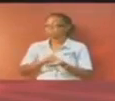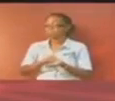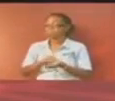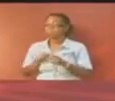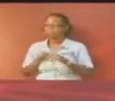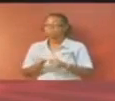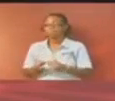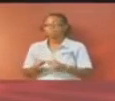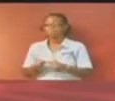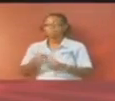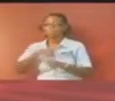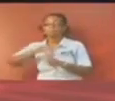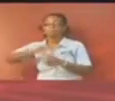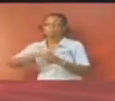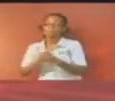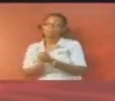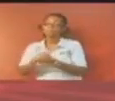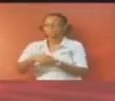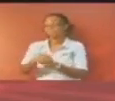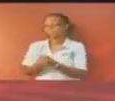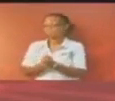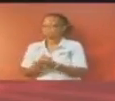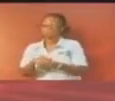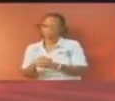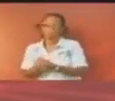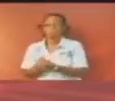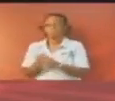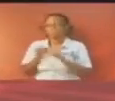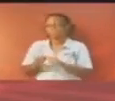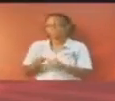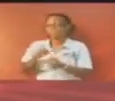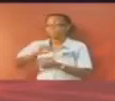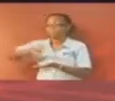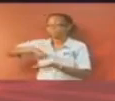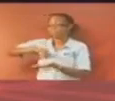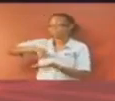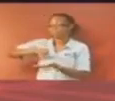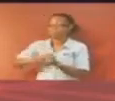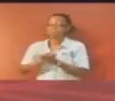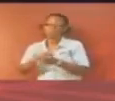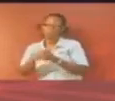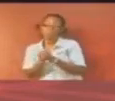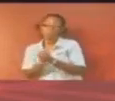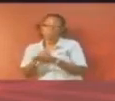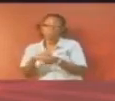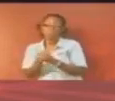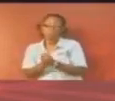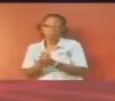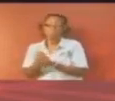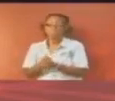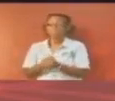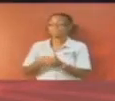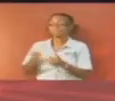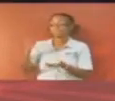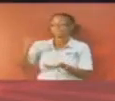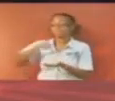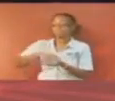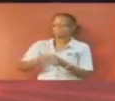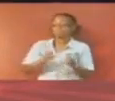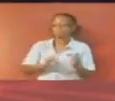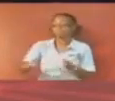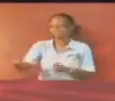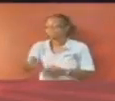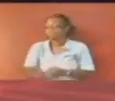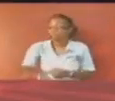hands and sanitize. As I close this morning, I would like to ask each and every one of you,